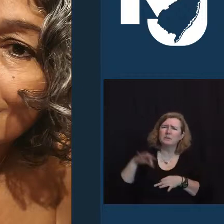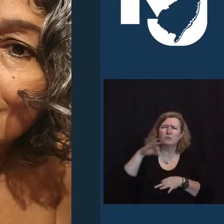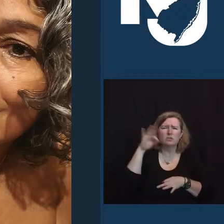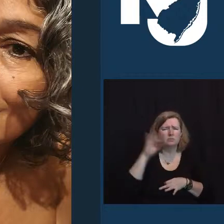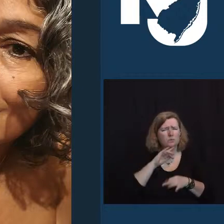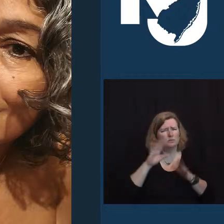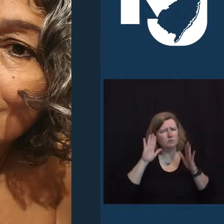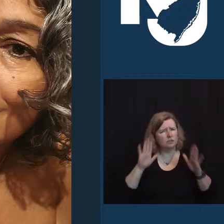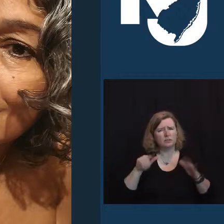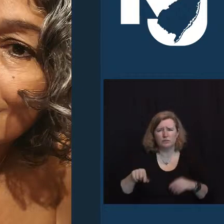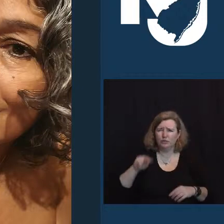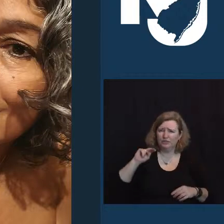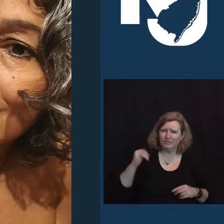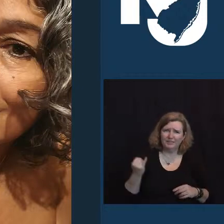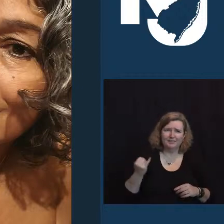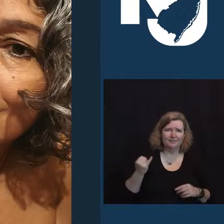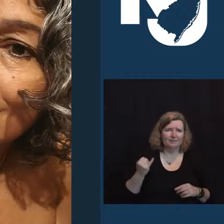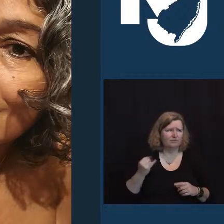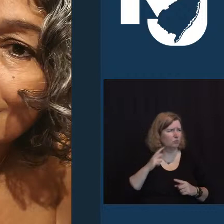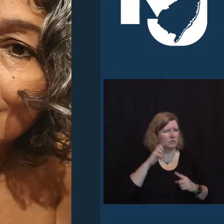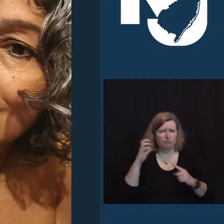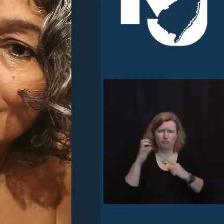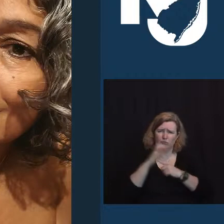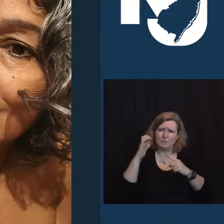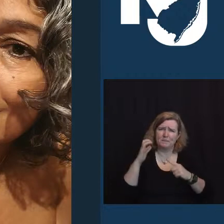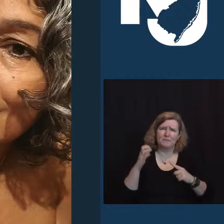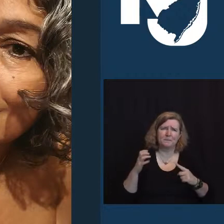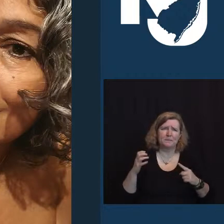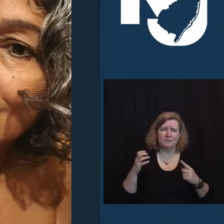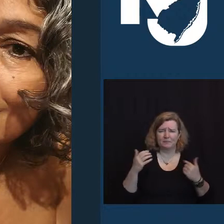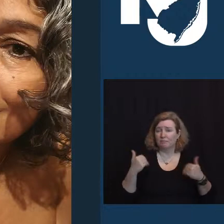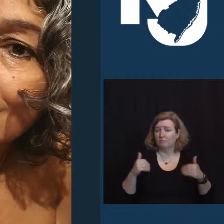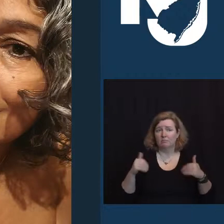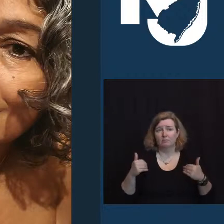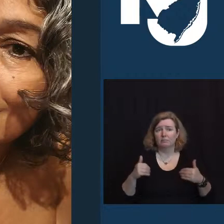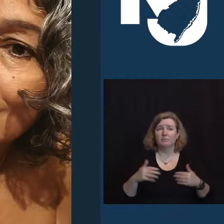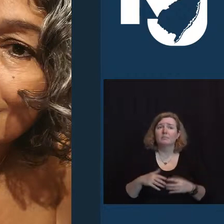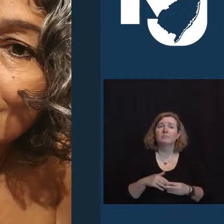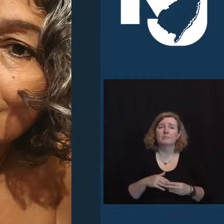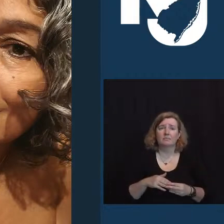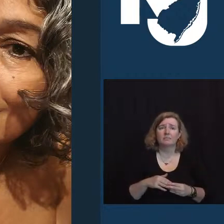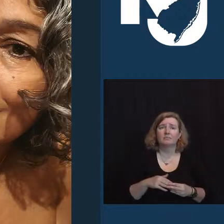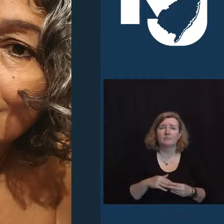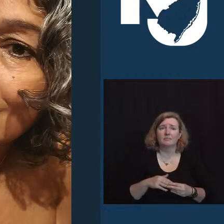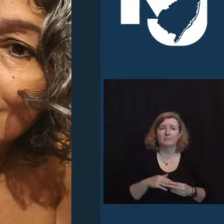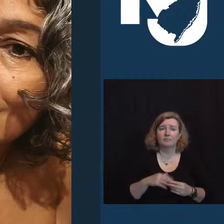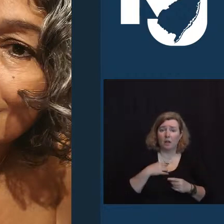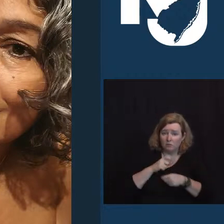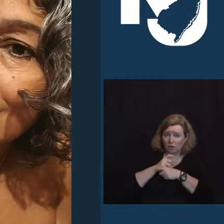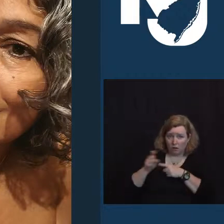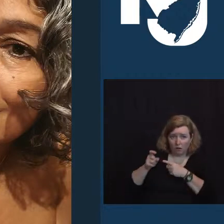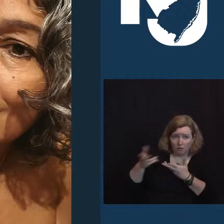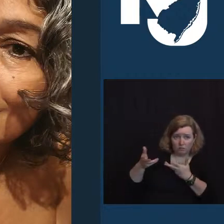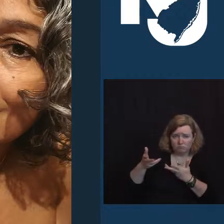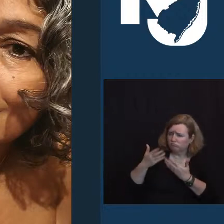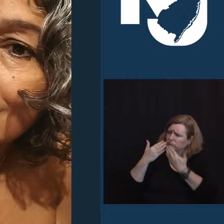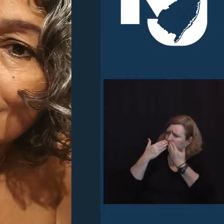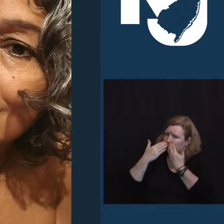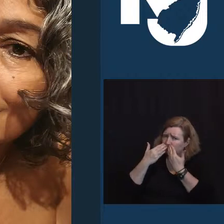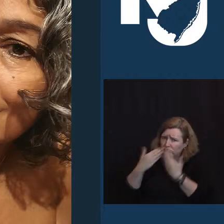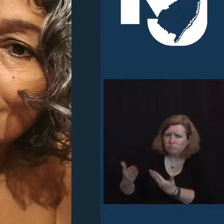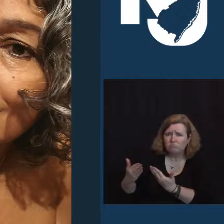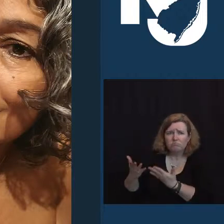the best of our small business owners. I had the opportunity to reach out and thank Doris on Monday for her commitment to Garfield